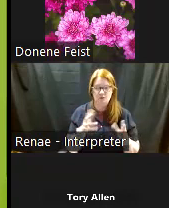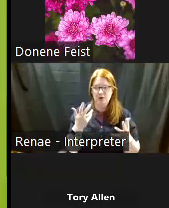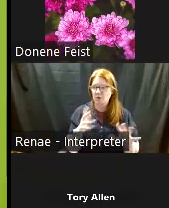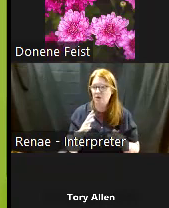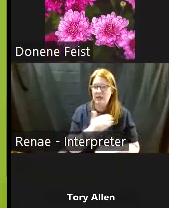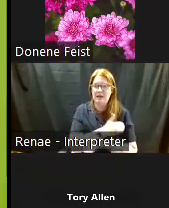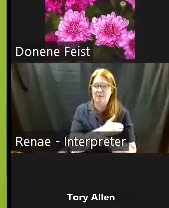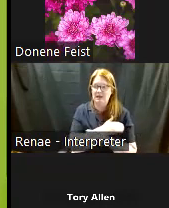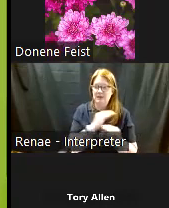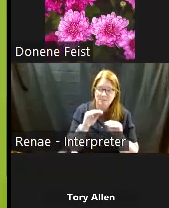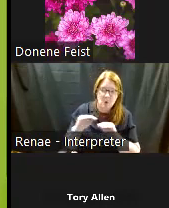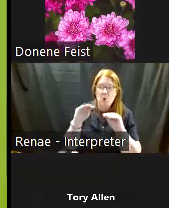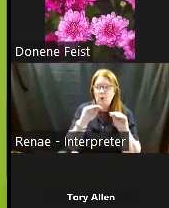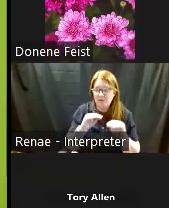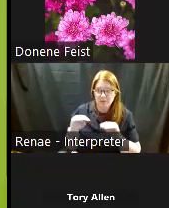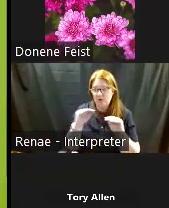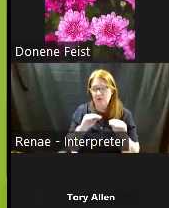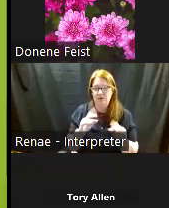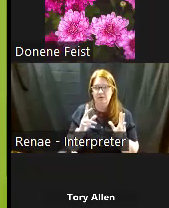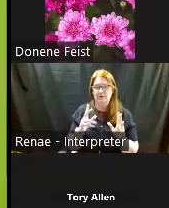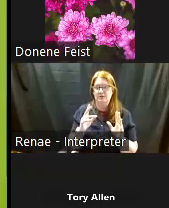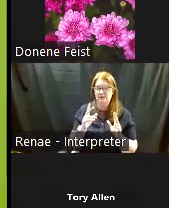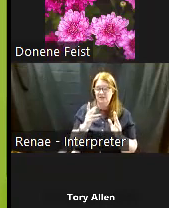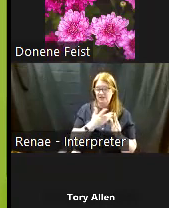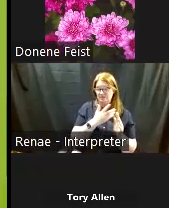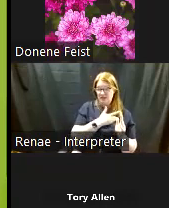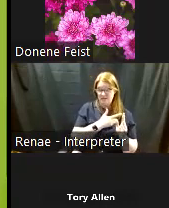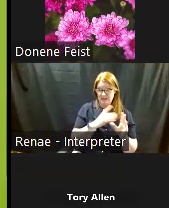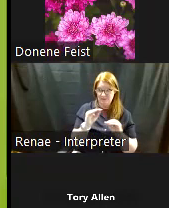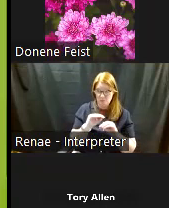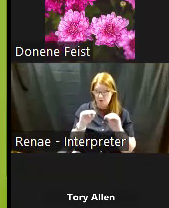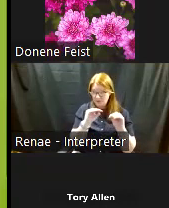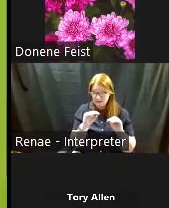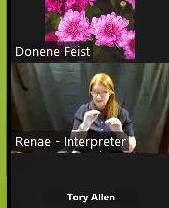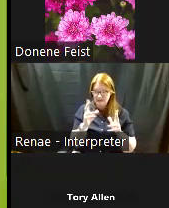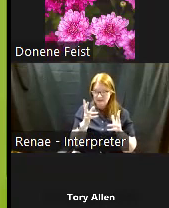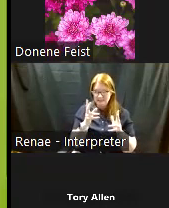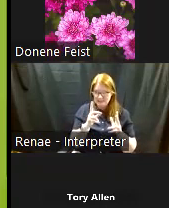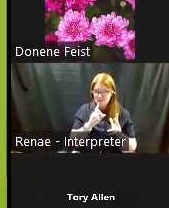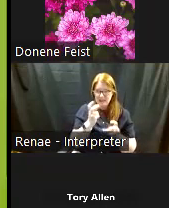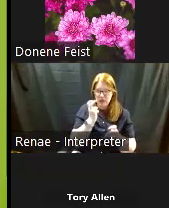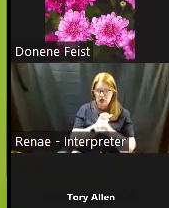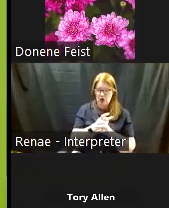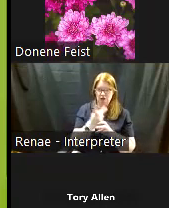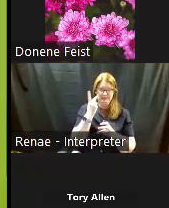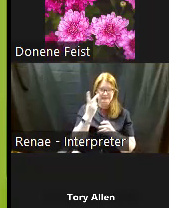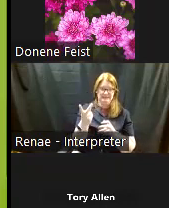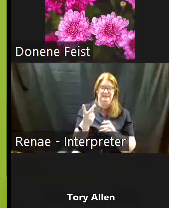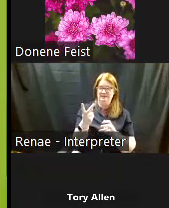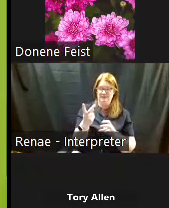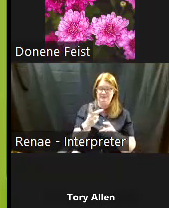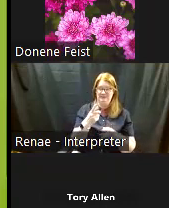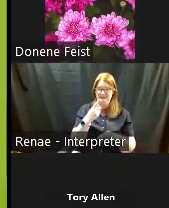about in artifact. The more the baby is moving, the harder it is to see the tiny little hearing response compared to that really big